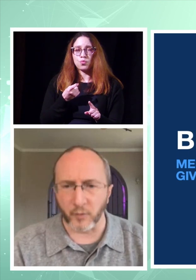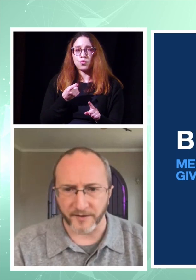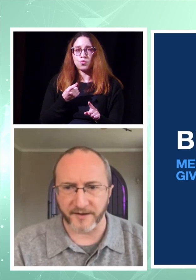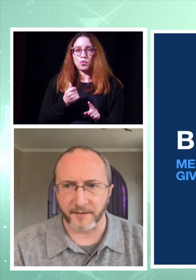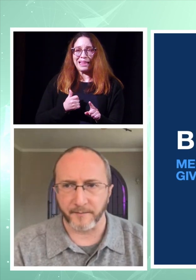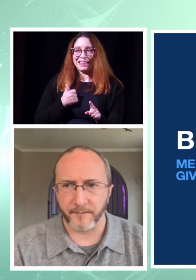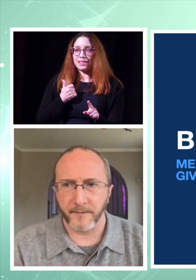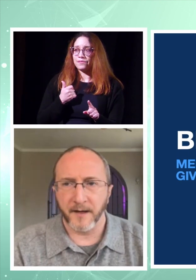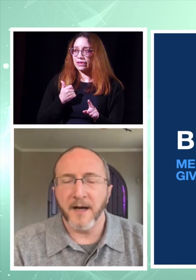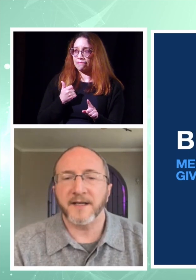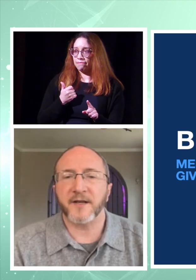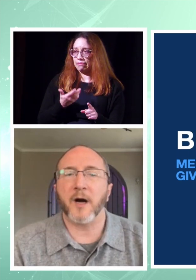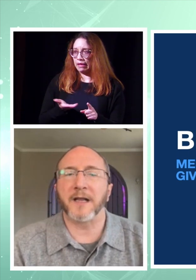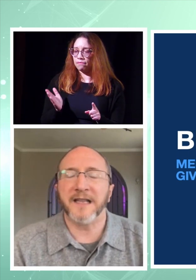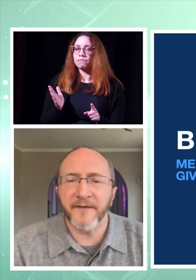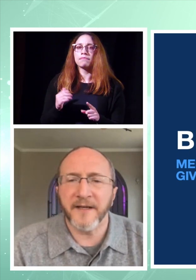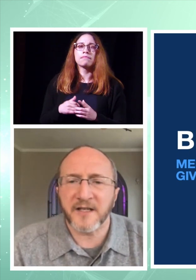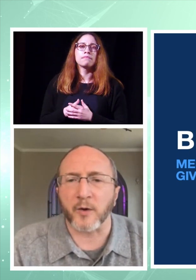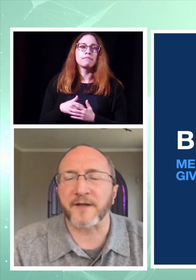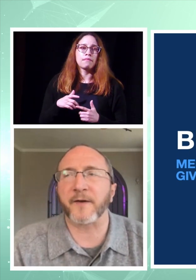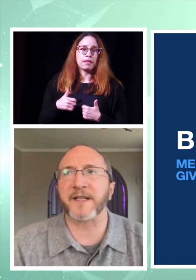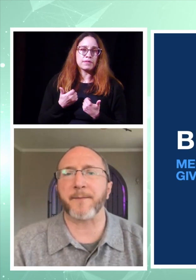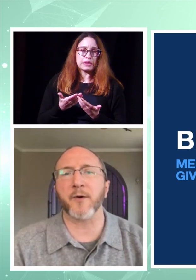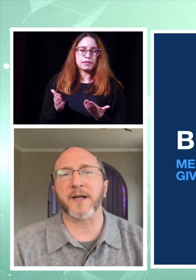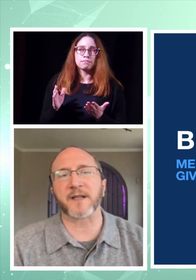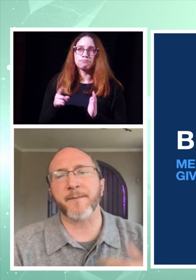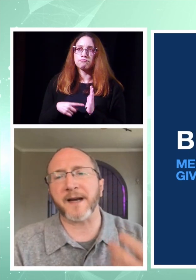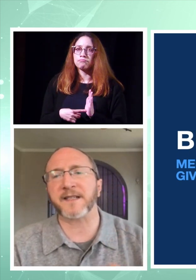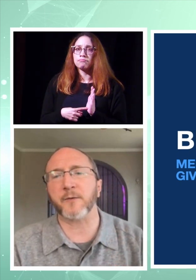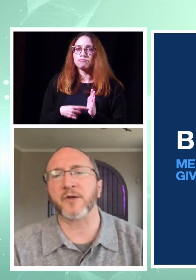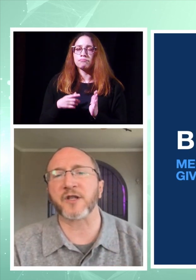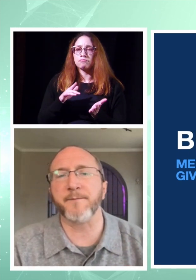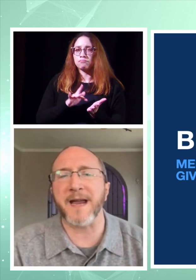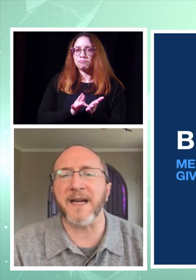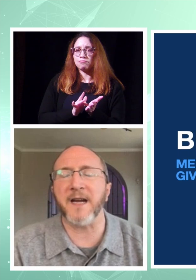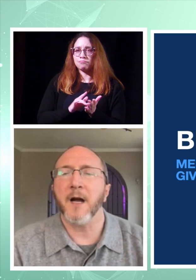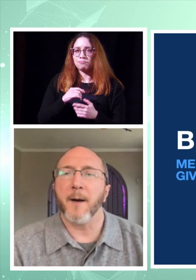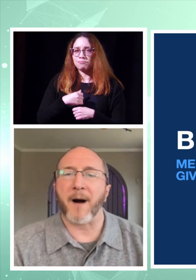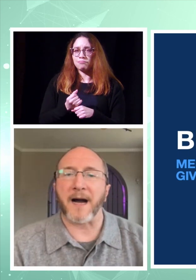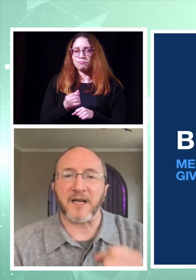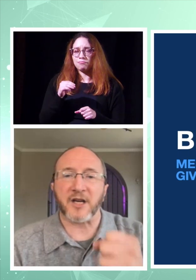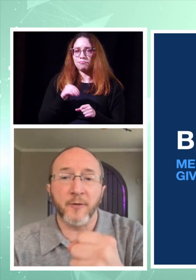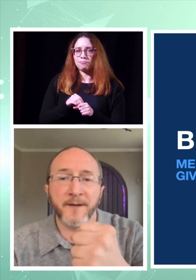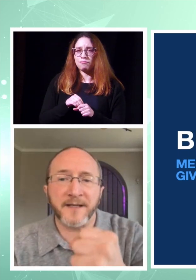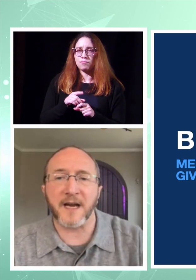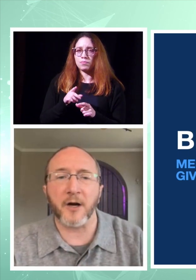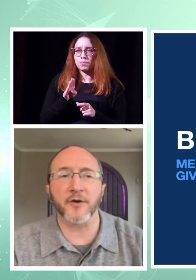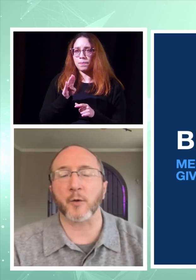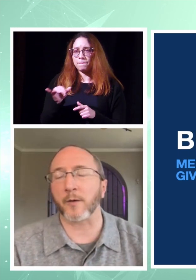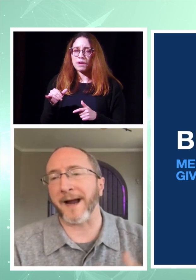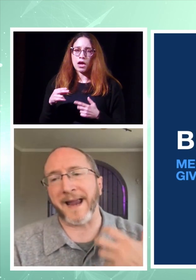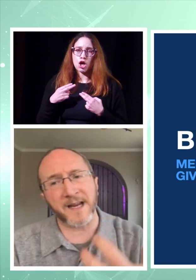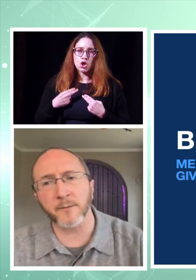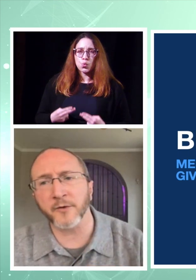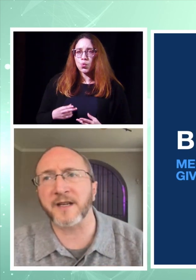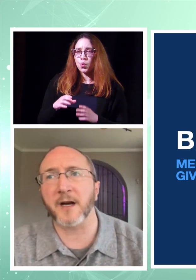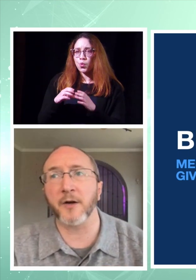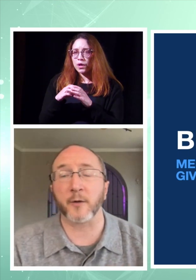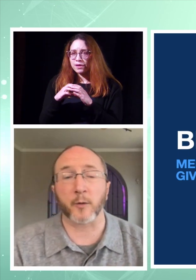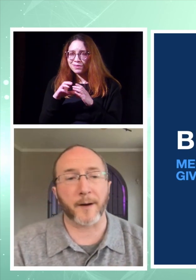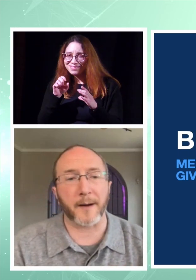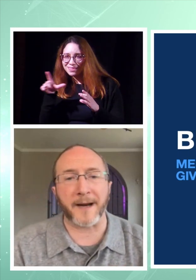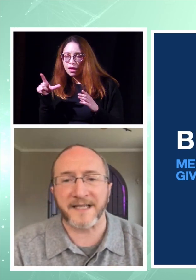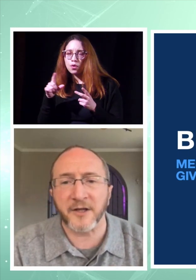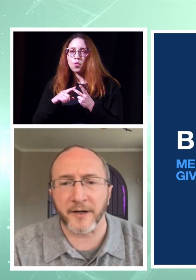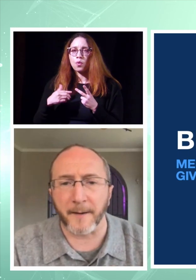living source. So a living source, for example, it's a medicine which is made by human cells or by animal